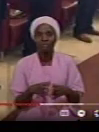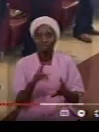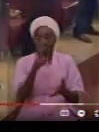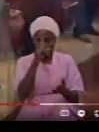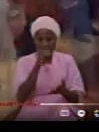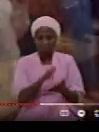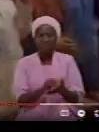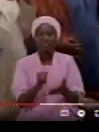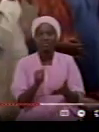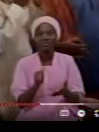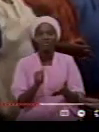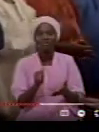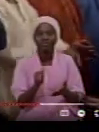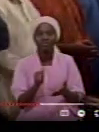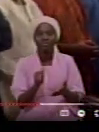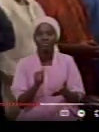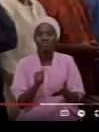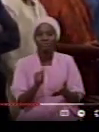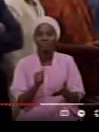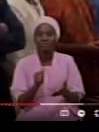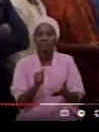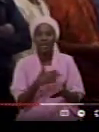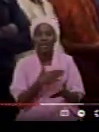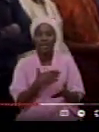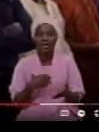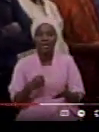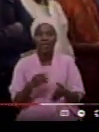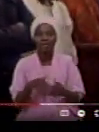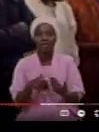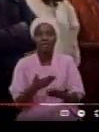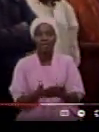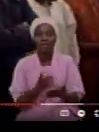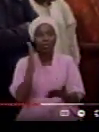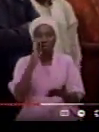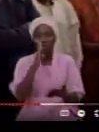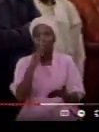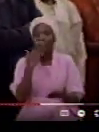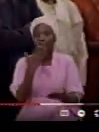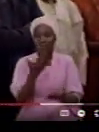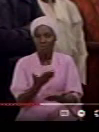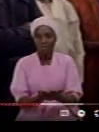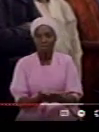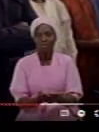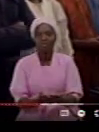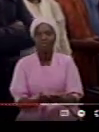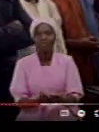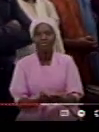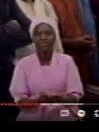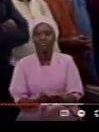Believe and all will be well.